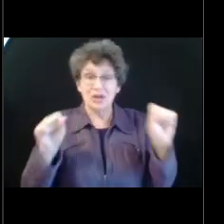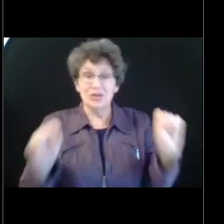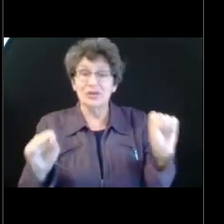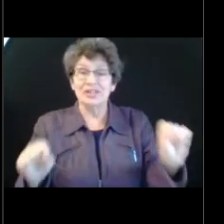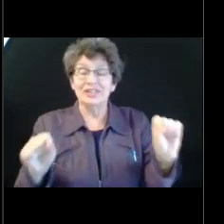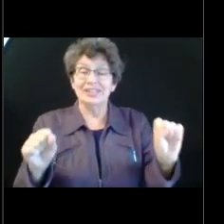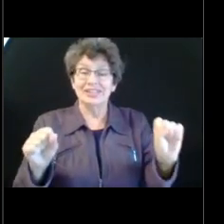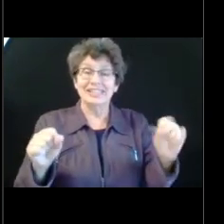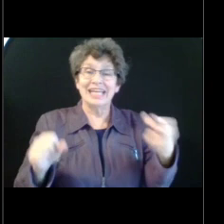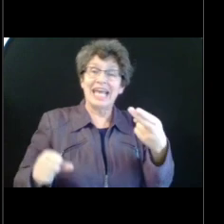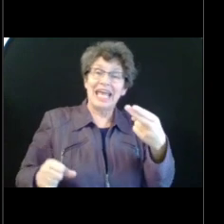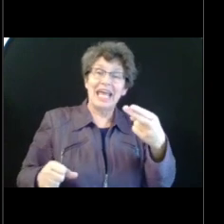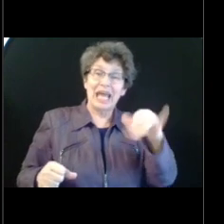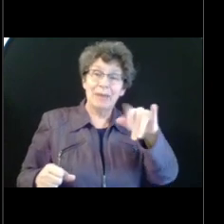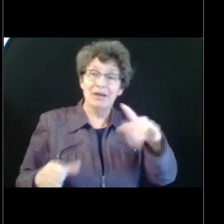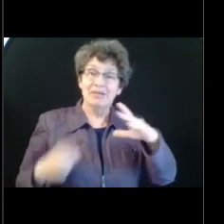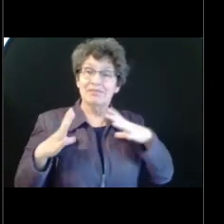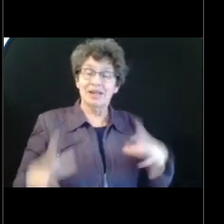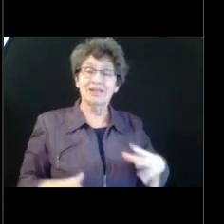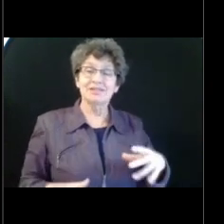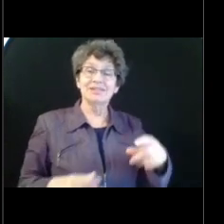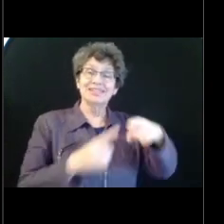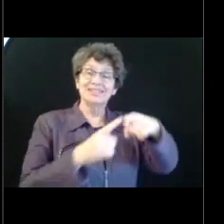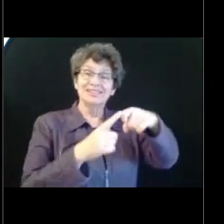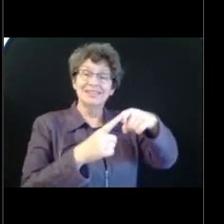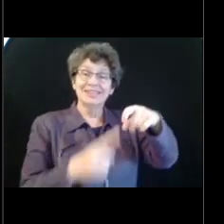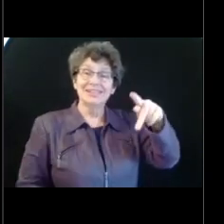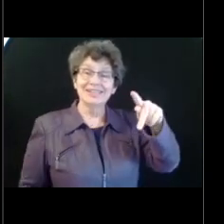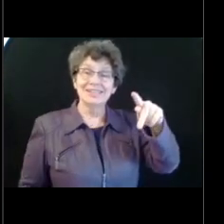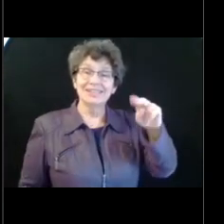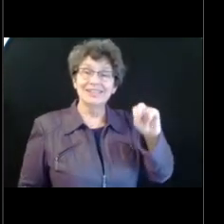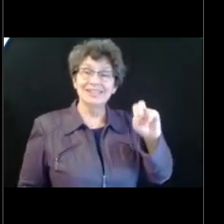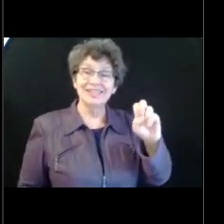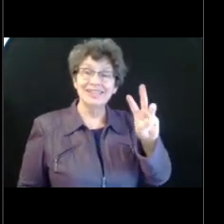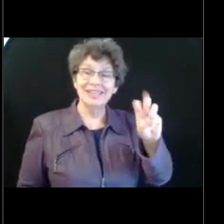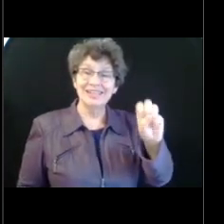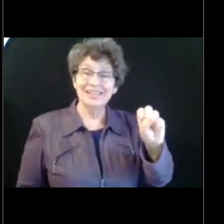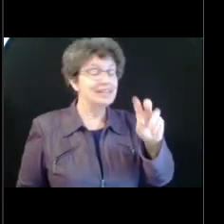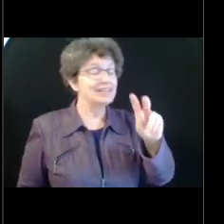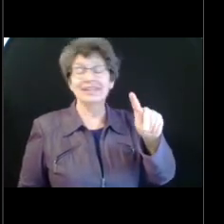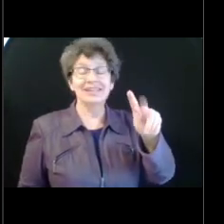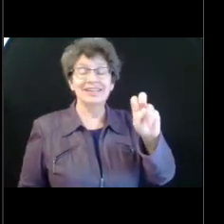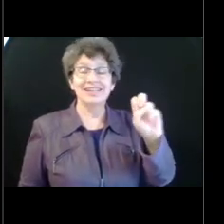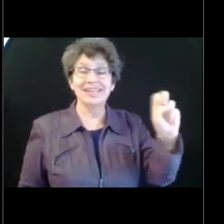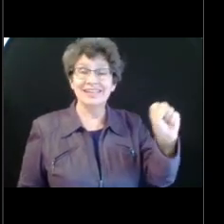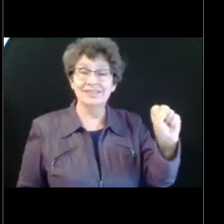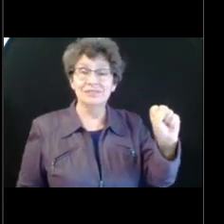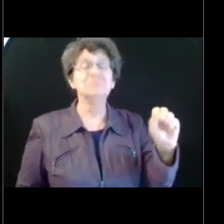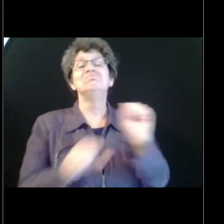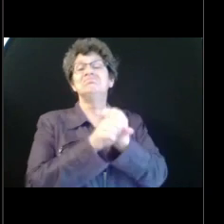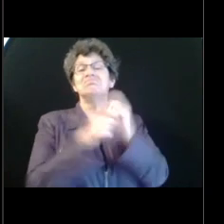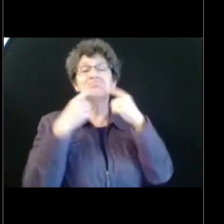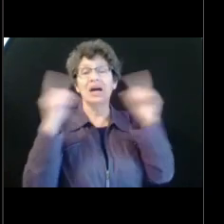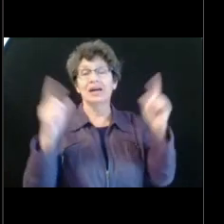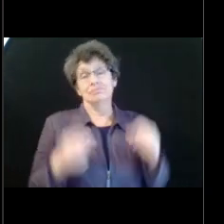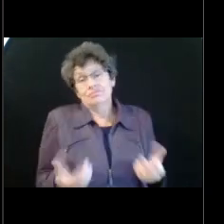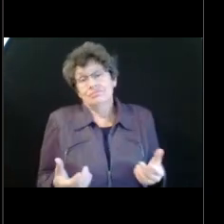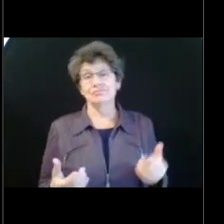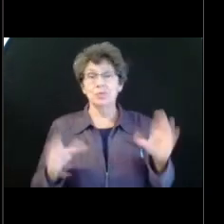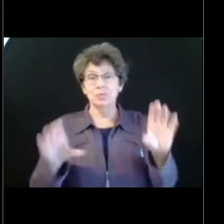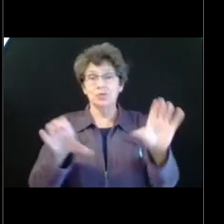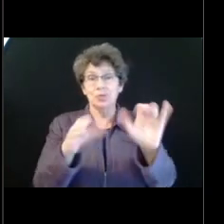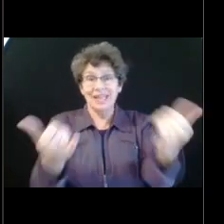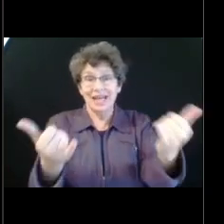later. The reality of when for Alzheimer's is that it often shows up in the 60s